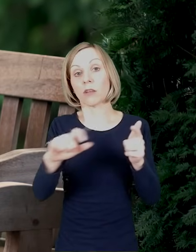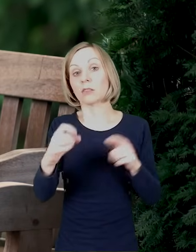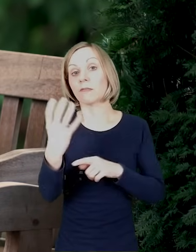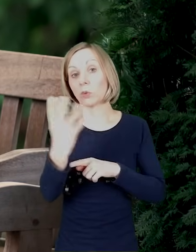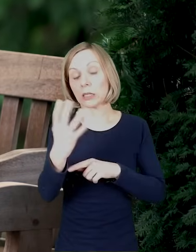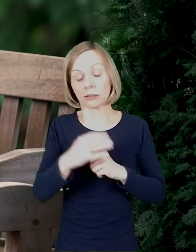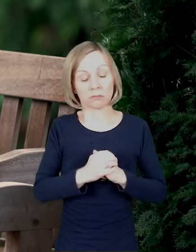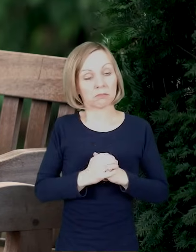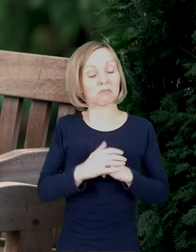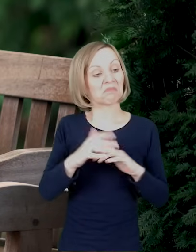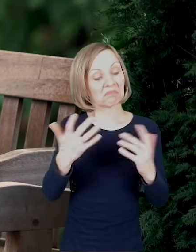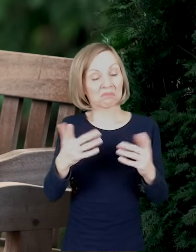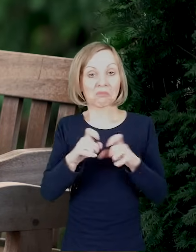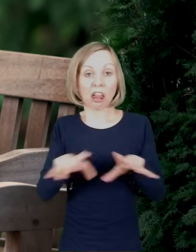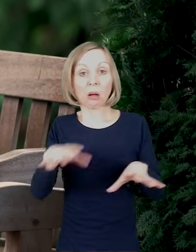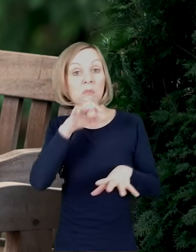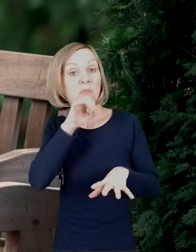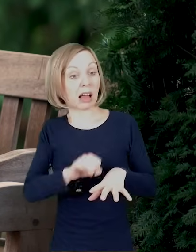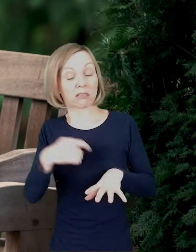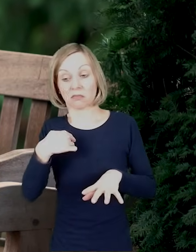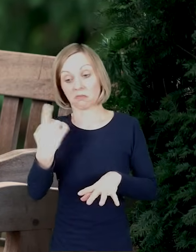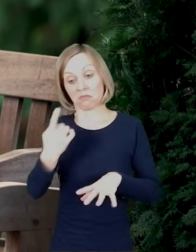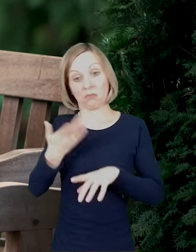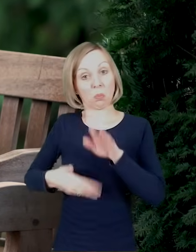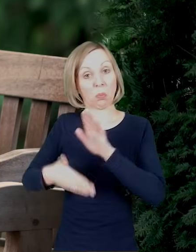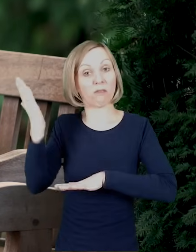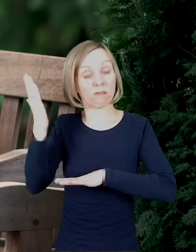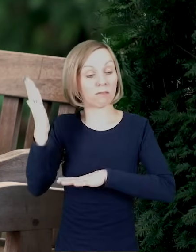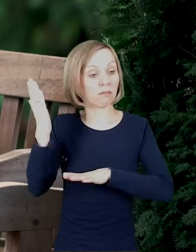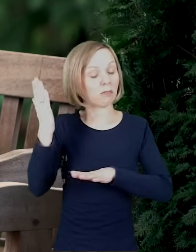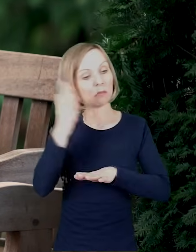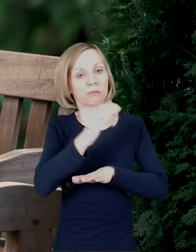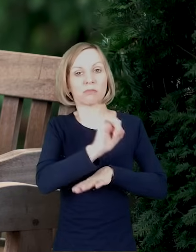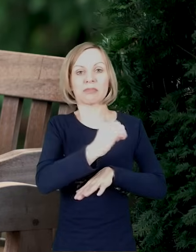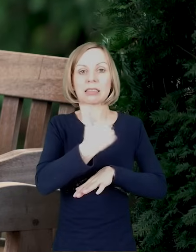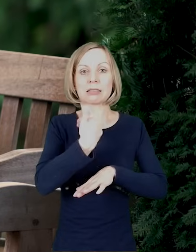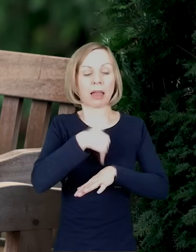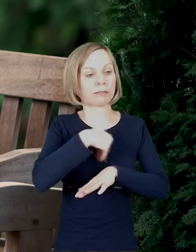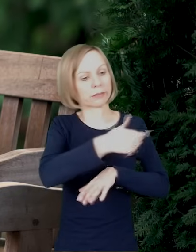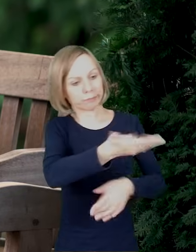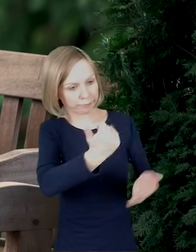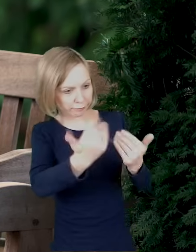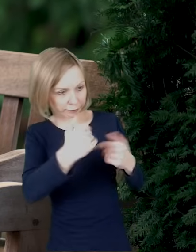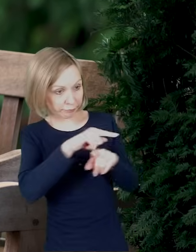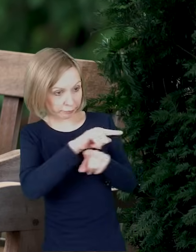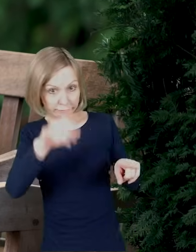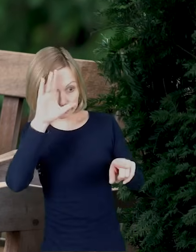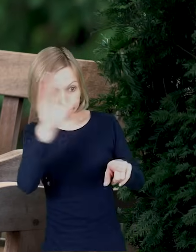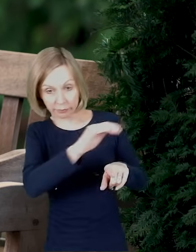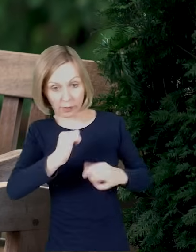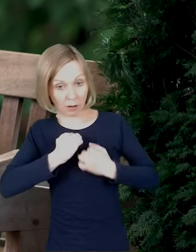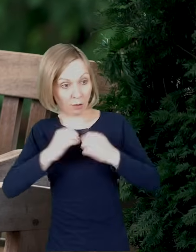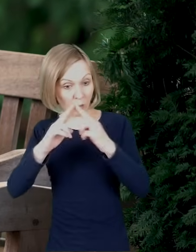For it is as if a man, going on a journey, summoned his slaves and entrusted his property to them. To one he